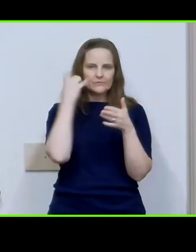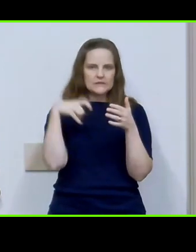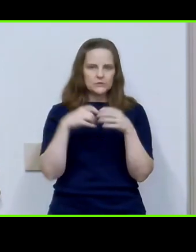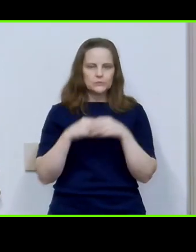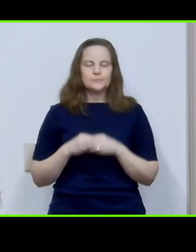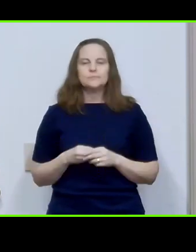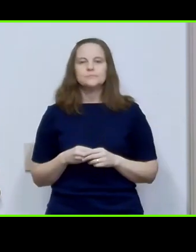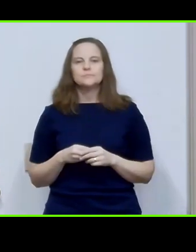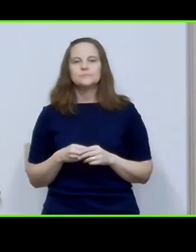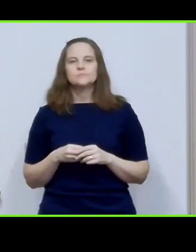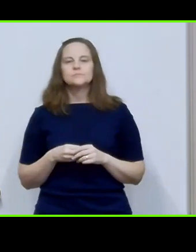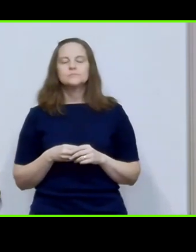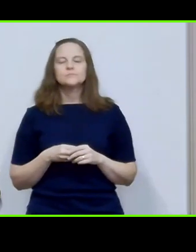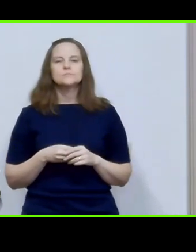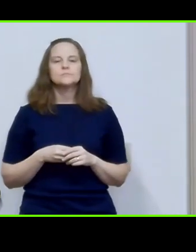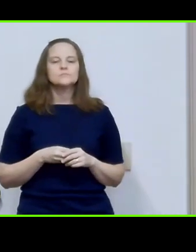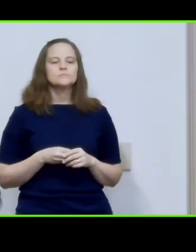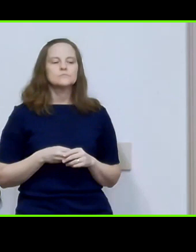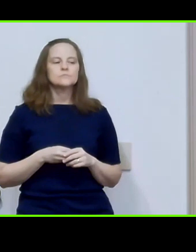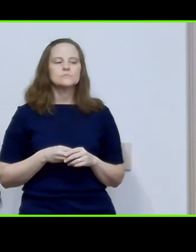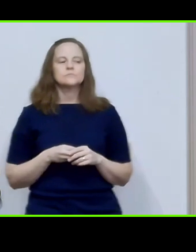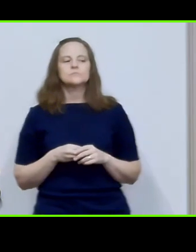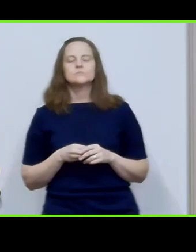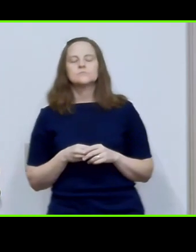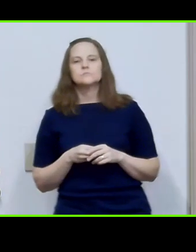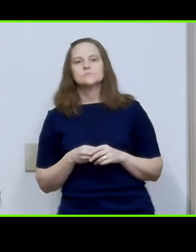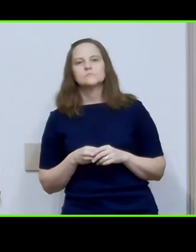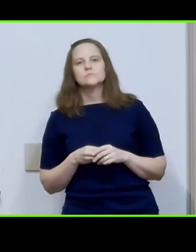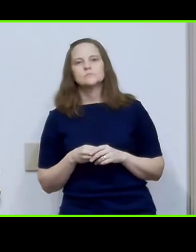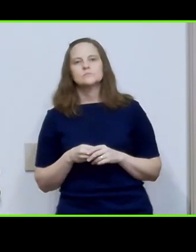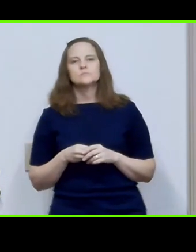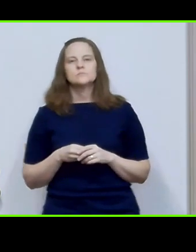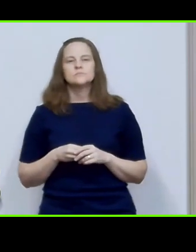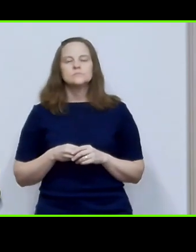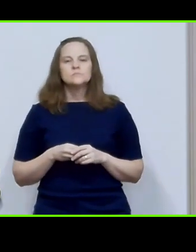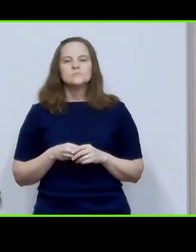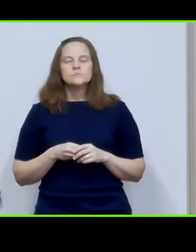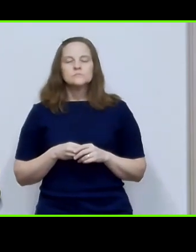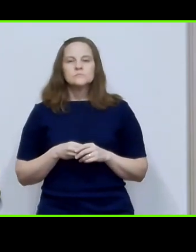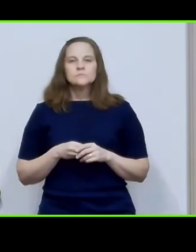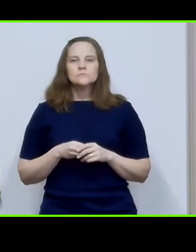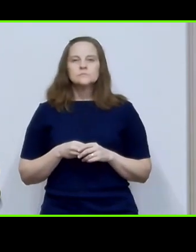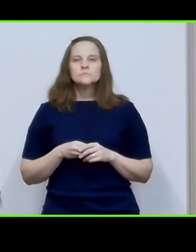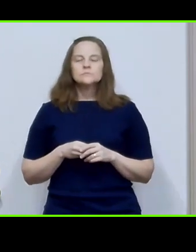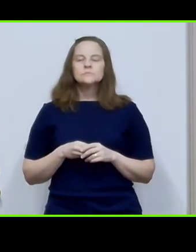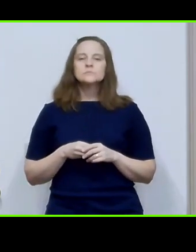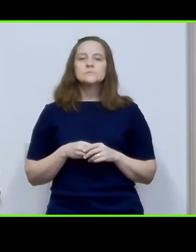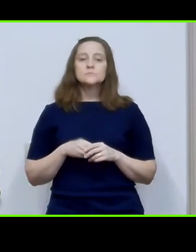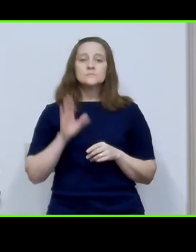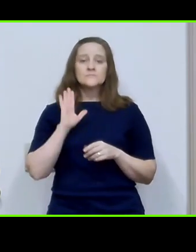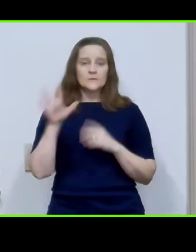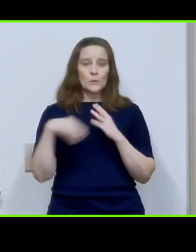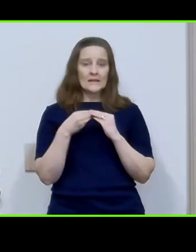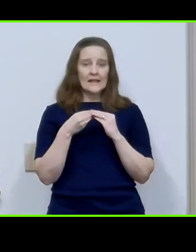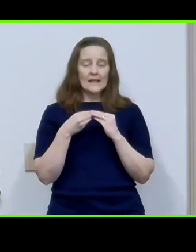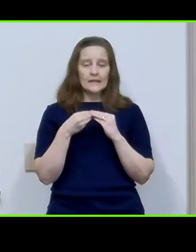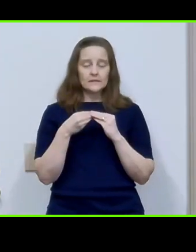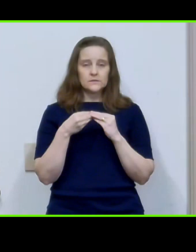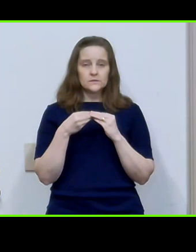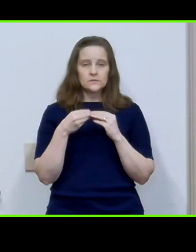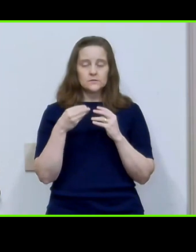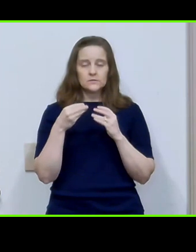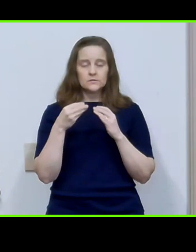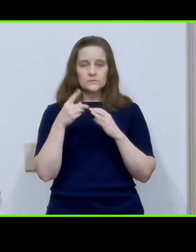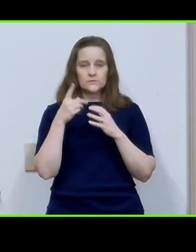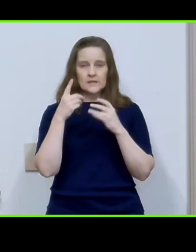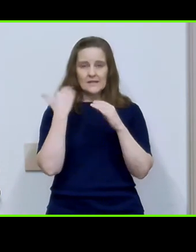if necessary. I will add as one note, because it was one of the questions that came in via email in advance, of how